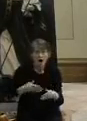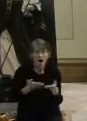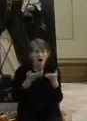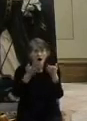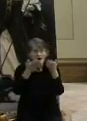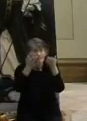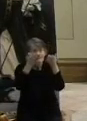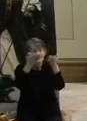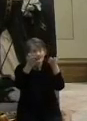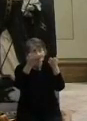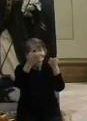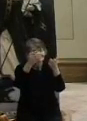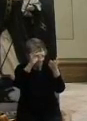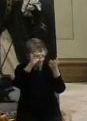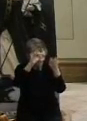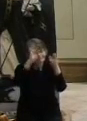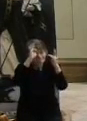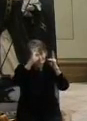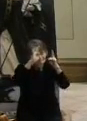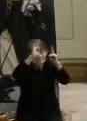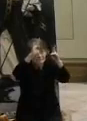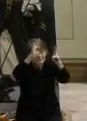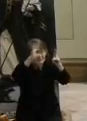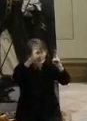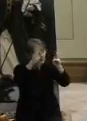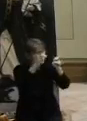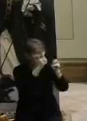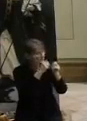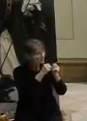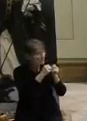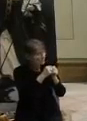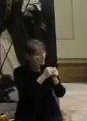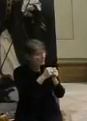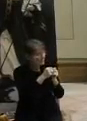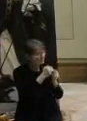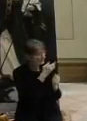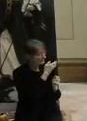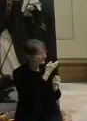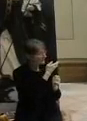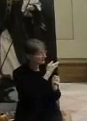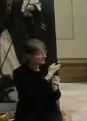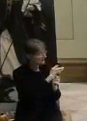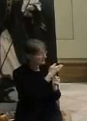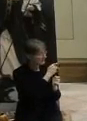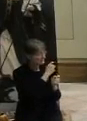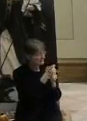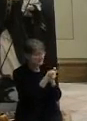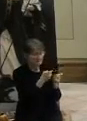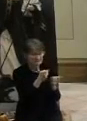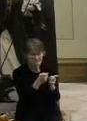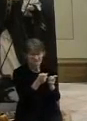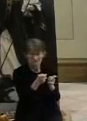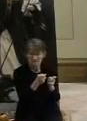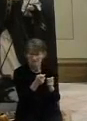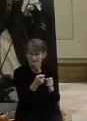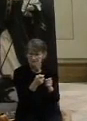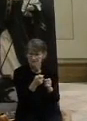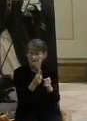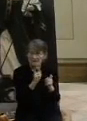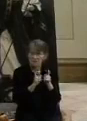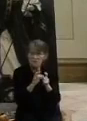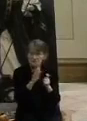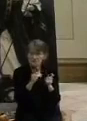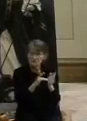glorious majesty from the gifts you have given us this pure victim, this holy victim, this spotless